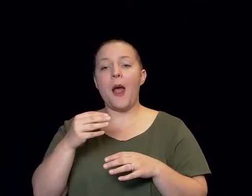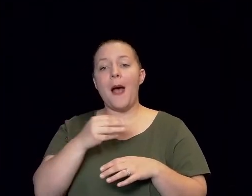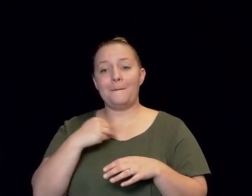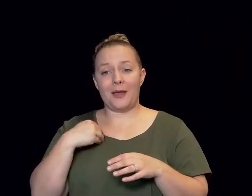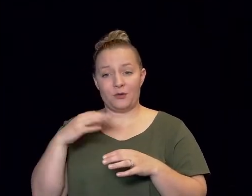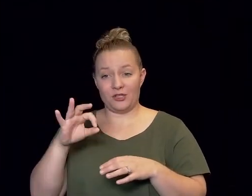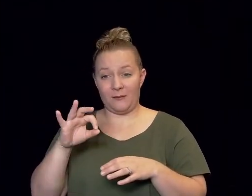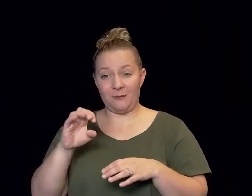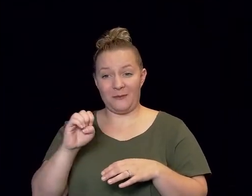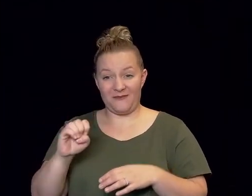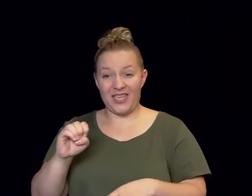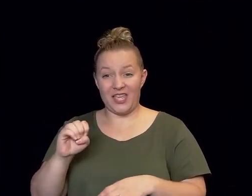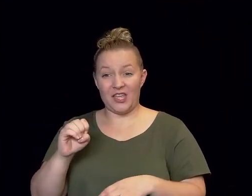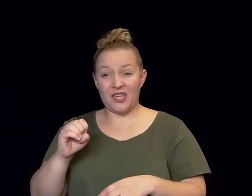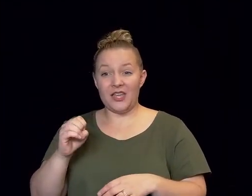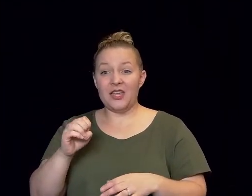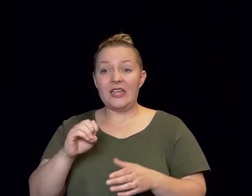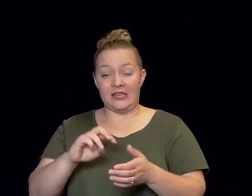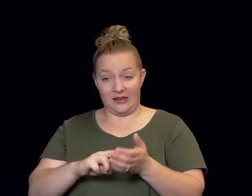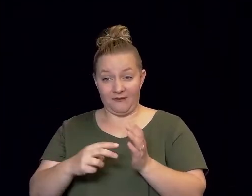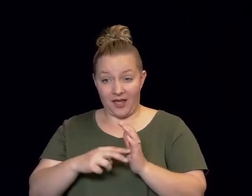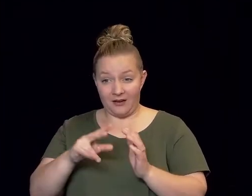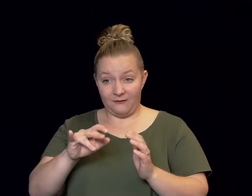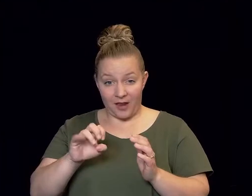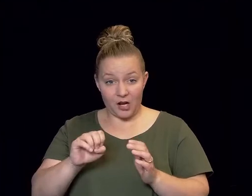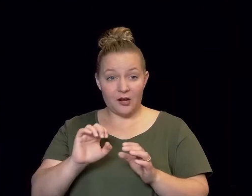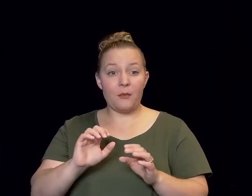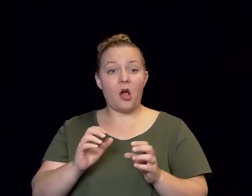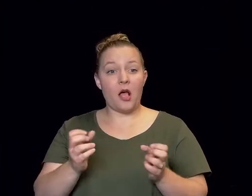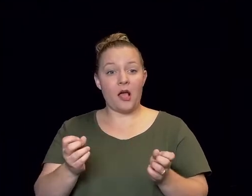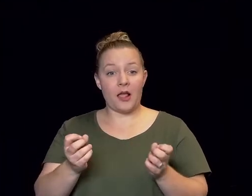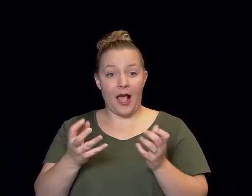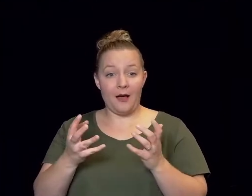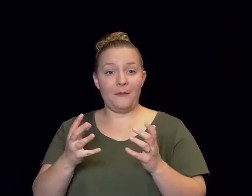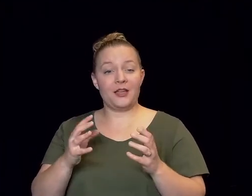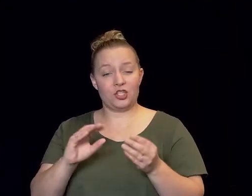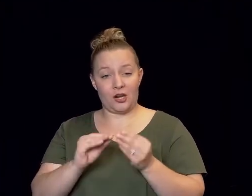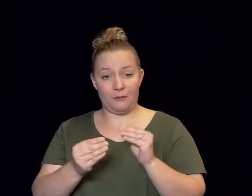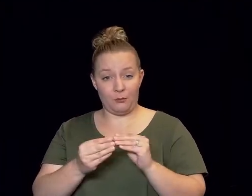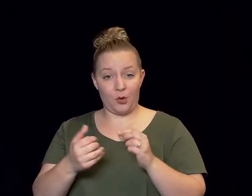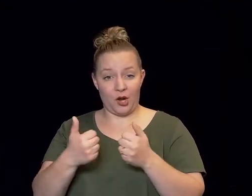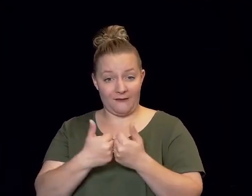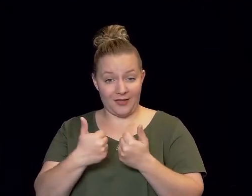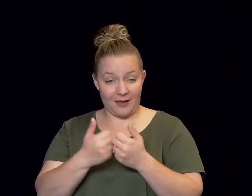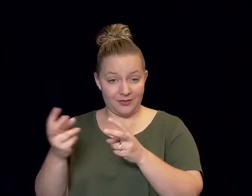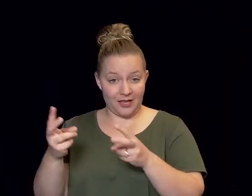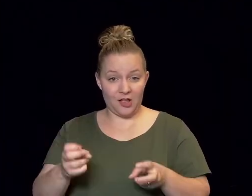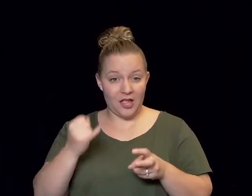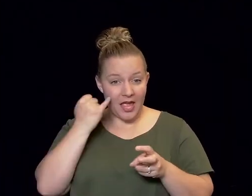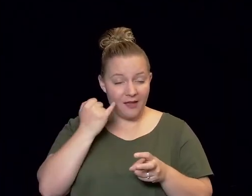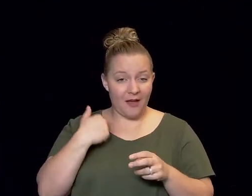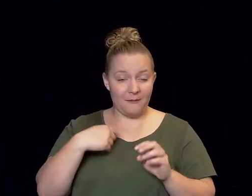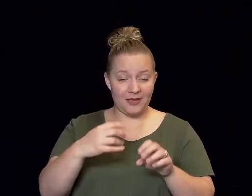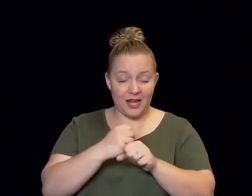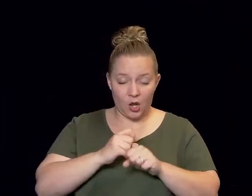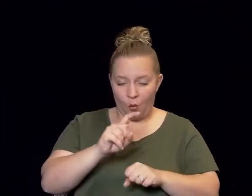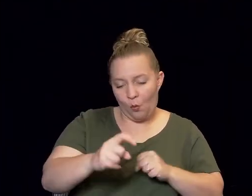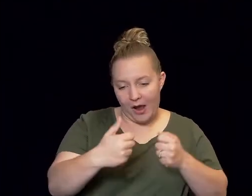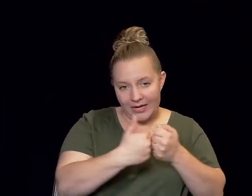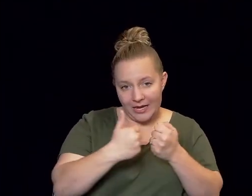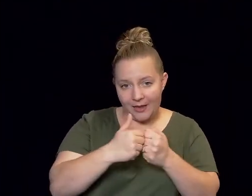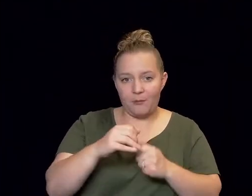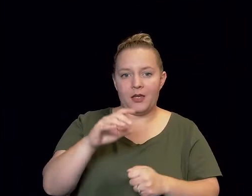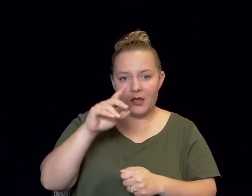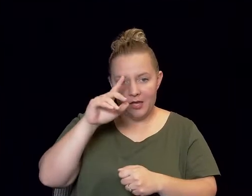downloaded. So some important info, this much to download a game. So if I'm getting 1 game, it's 99 cents. But if I'm getting